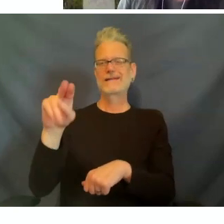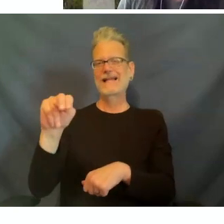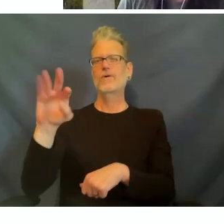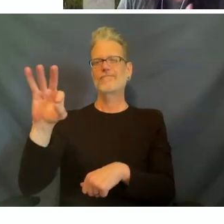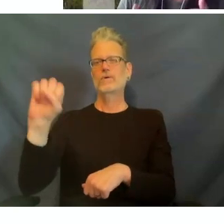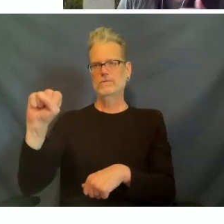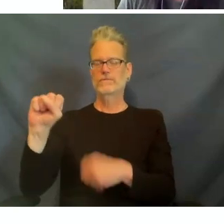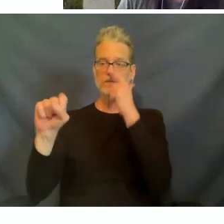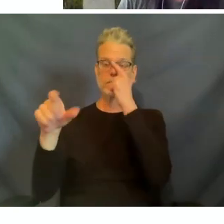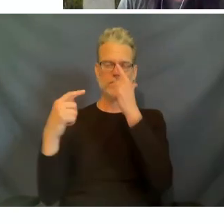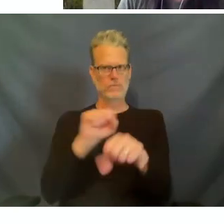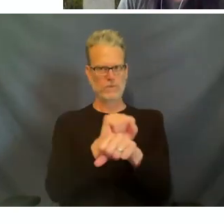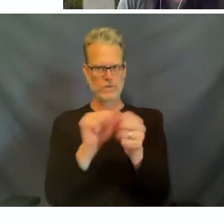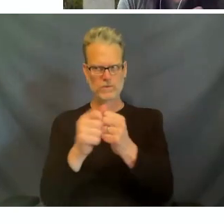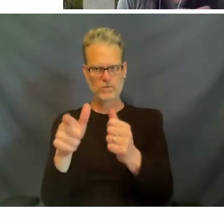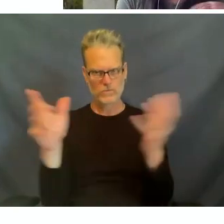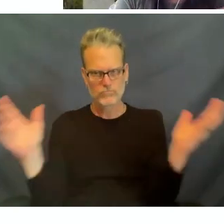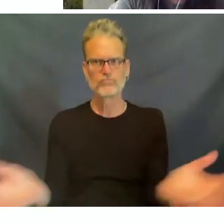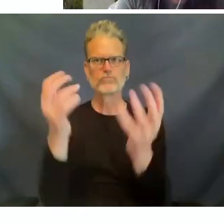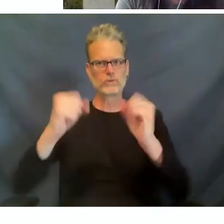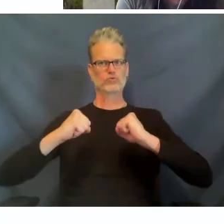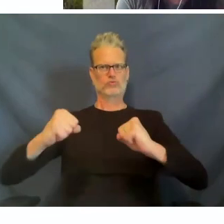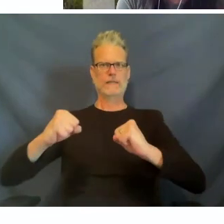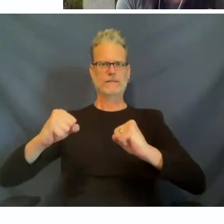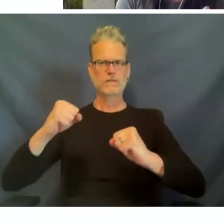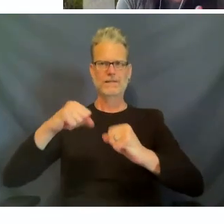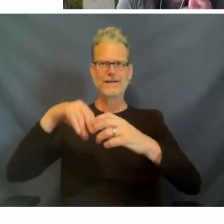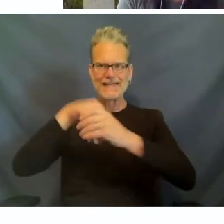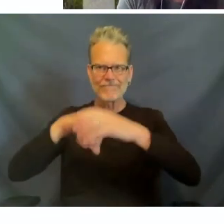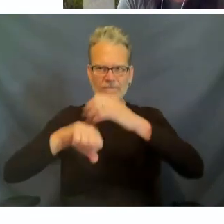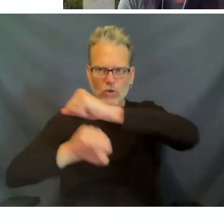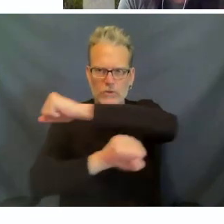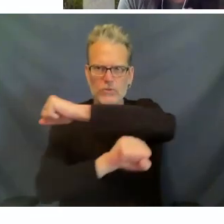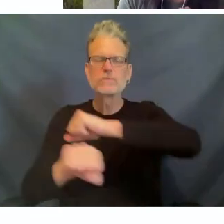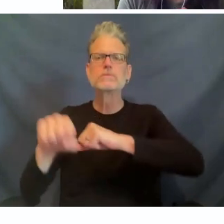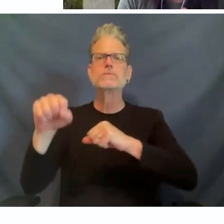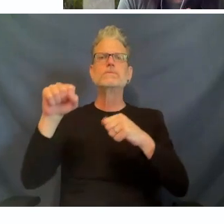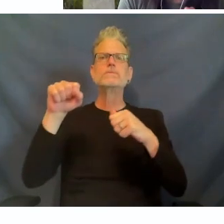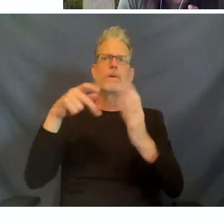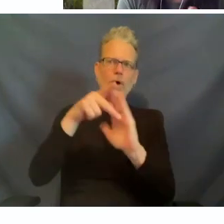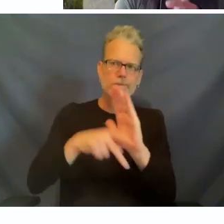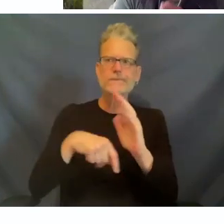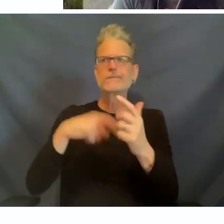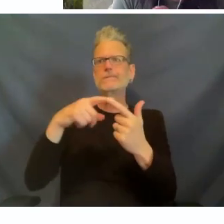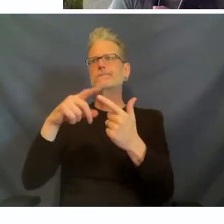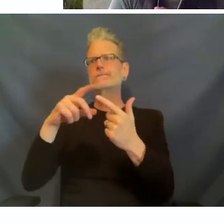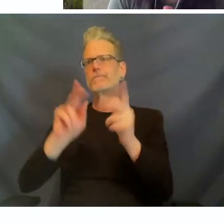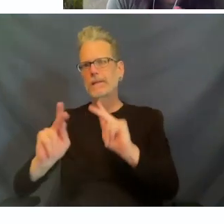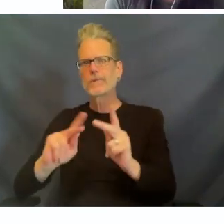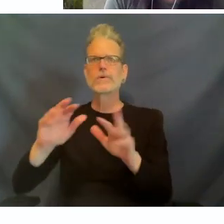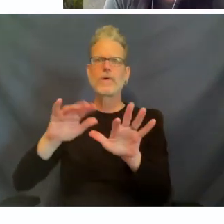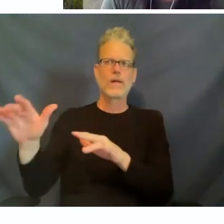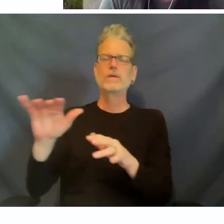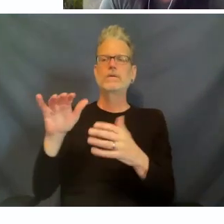to strengthen and promote the agency's partnership infrastructures through our policies, programs, and personnel. And thanks for putting